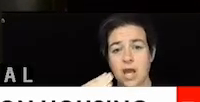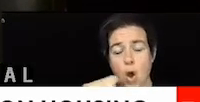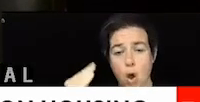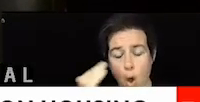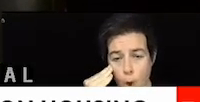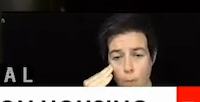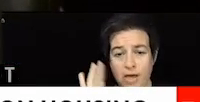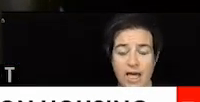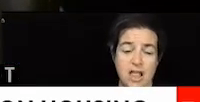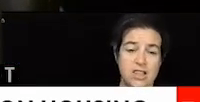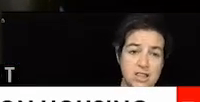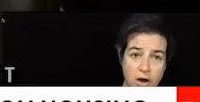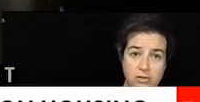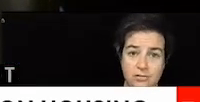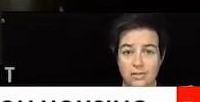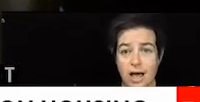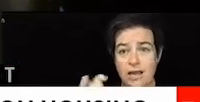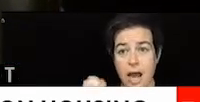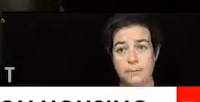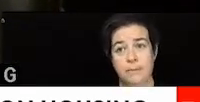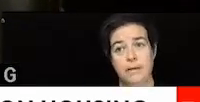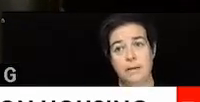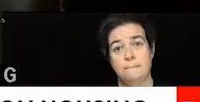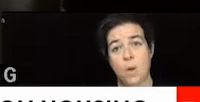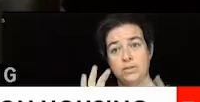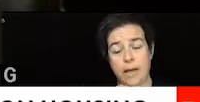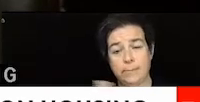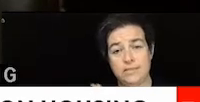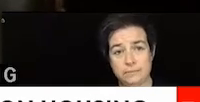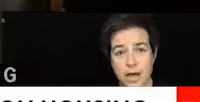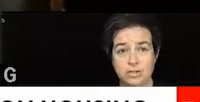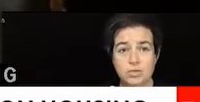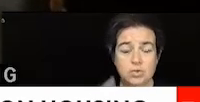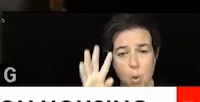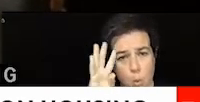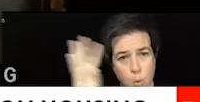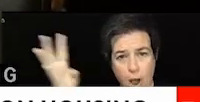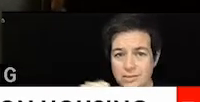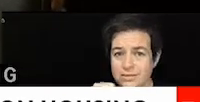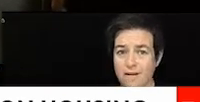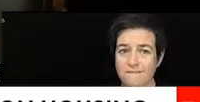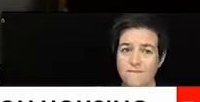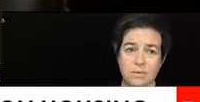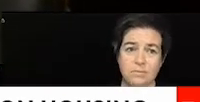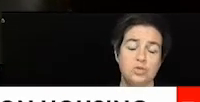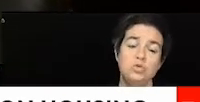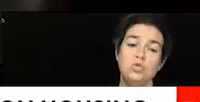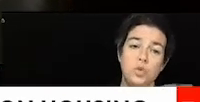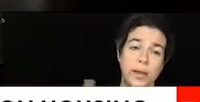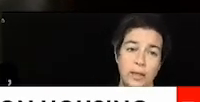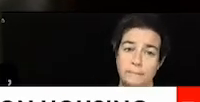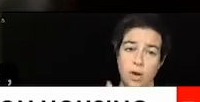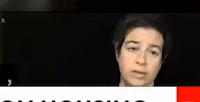single largest line item in most families' budgets so wildly unaffordable to too many Americans today. We